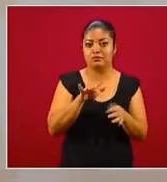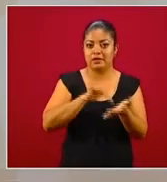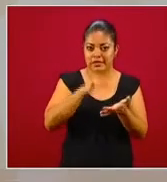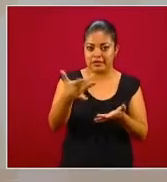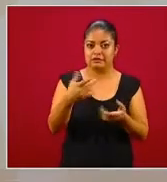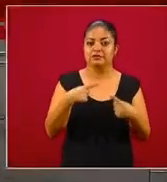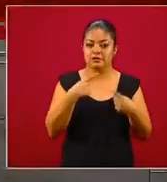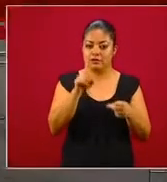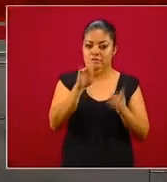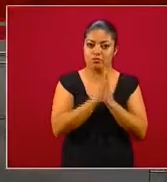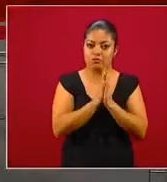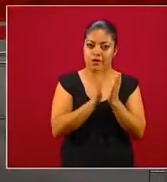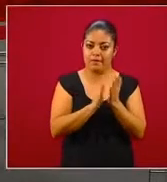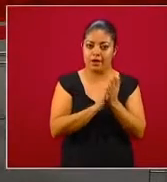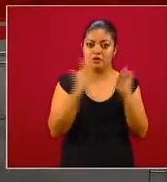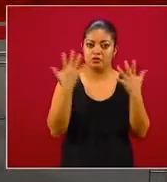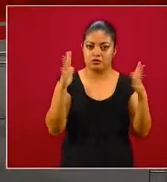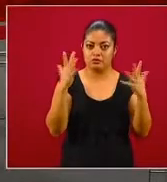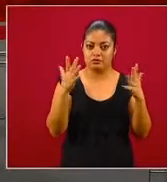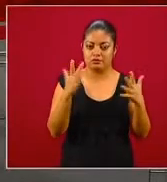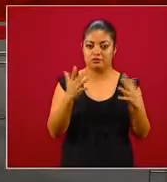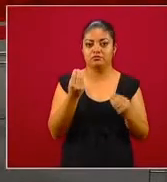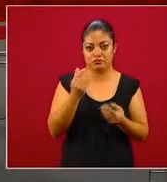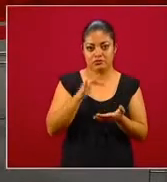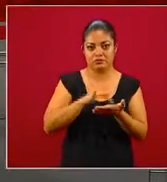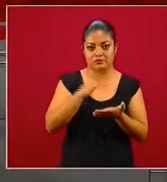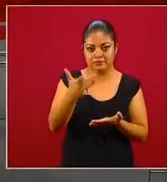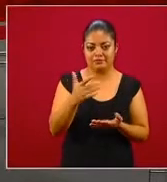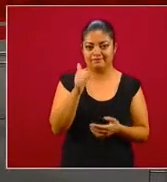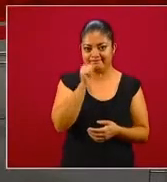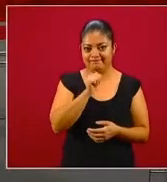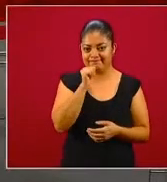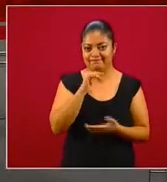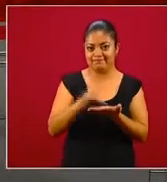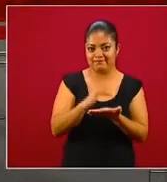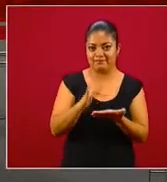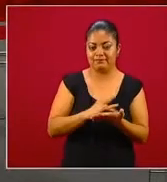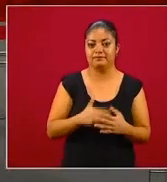you. Please applaud. Applaud for our interpreters. Yes, thank you.